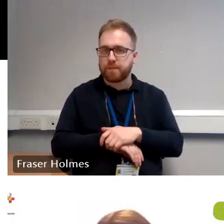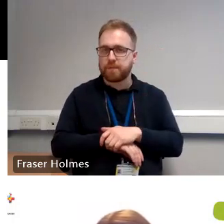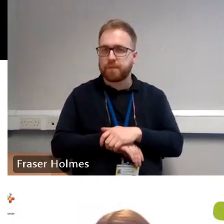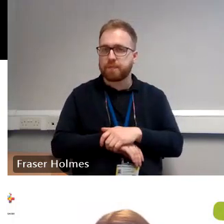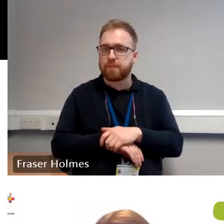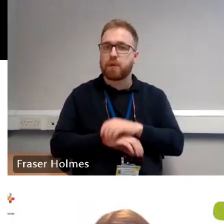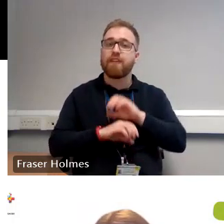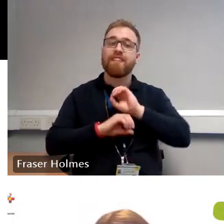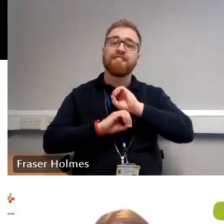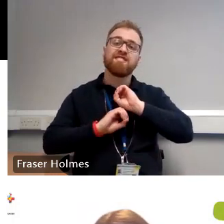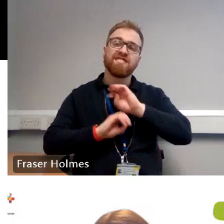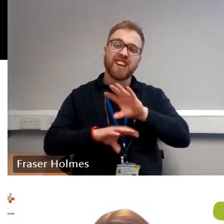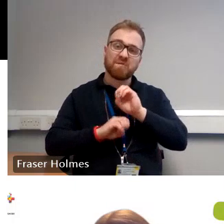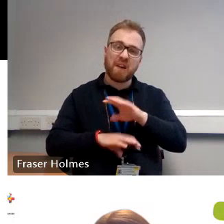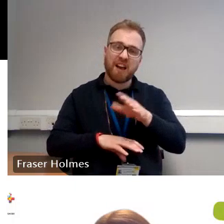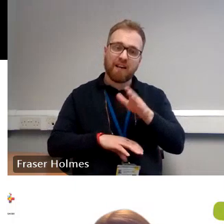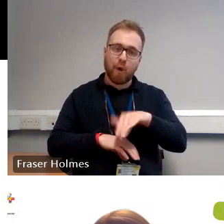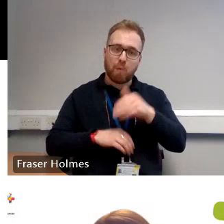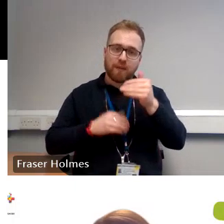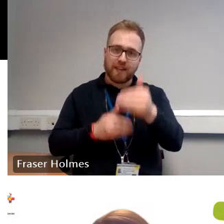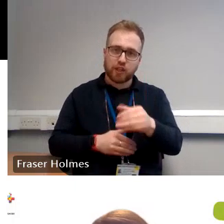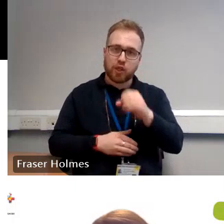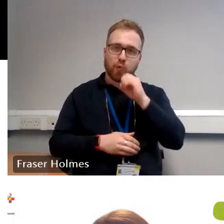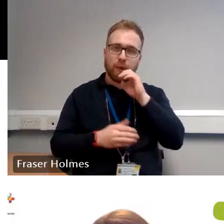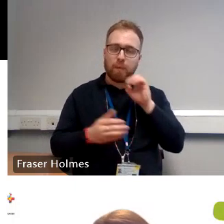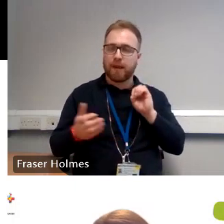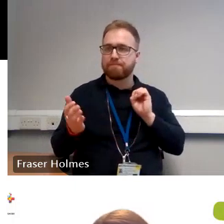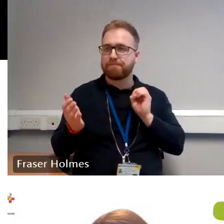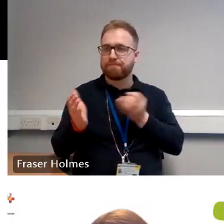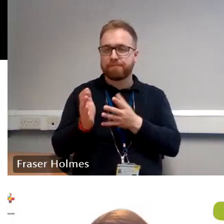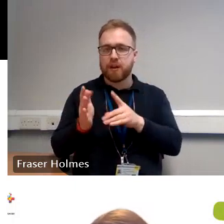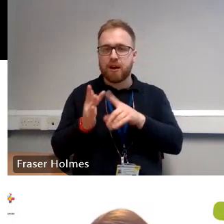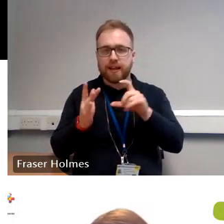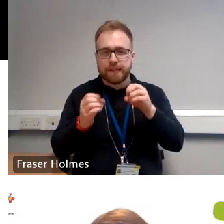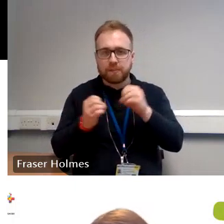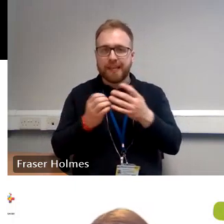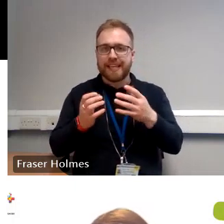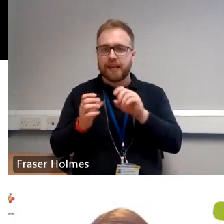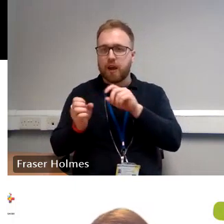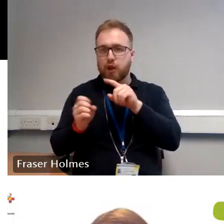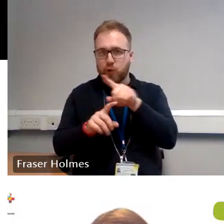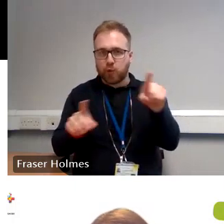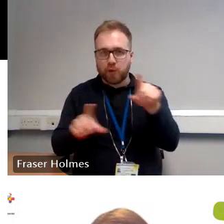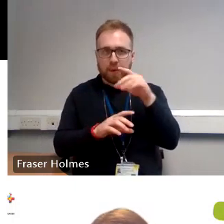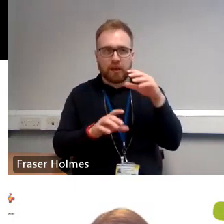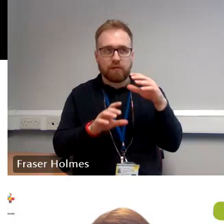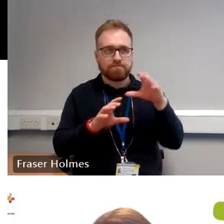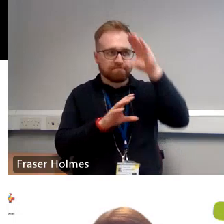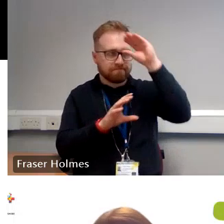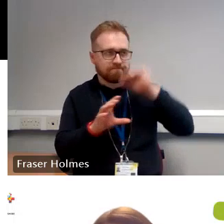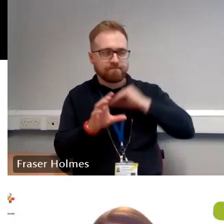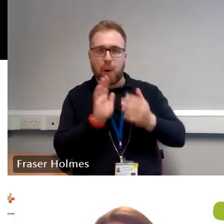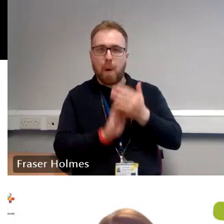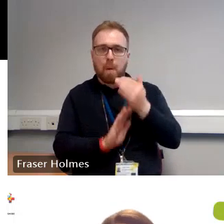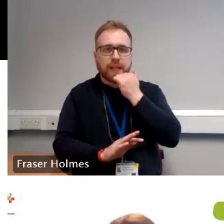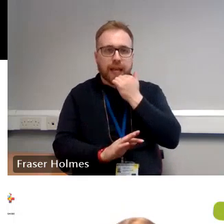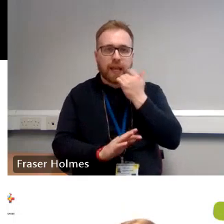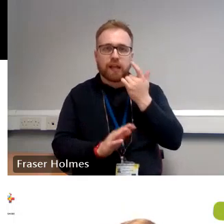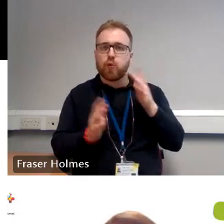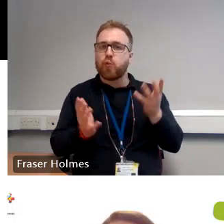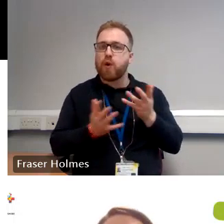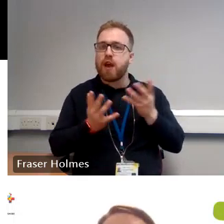So feedback from today's session will be fed into the system and you can be kept up to date with information by accessing